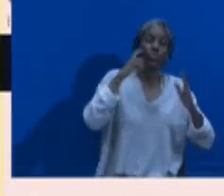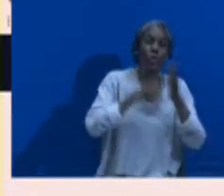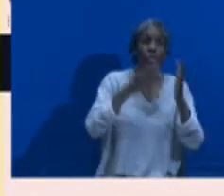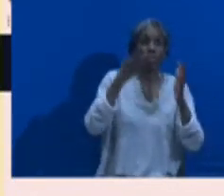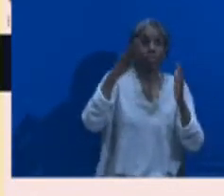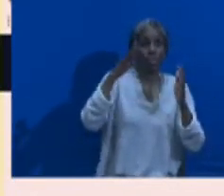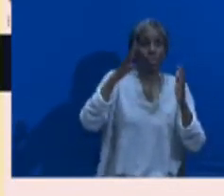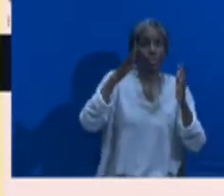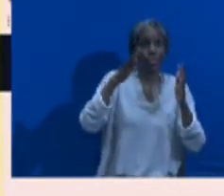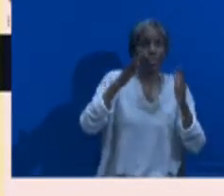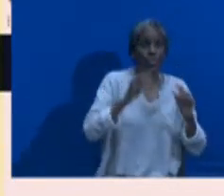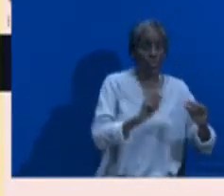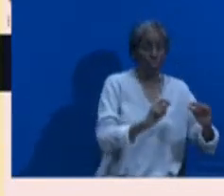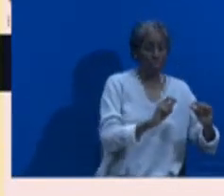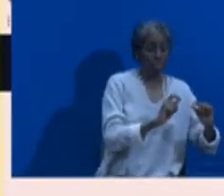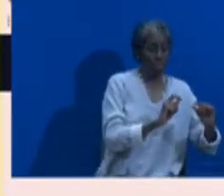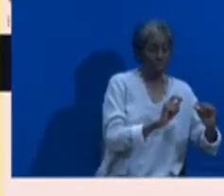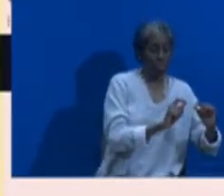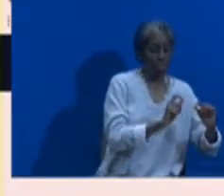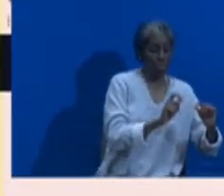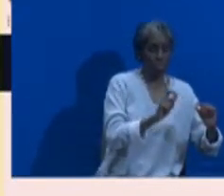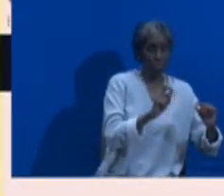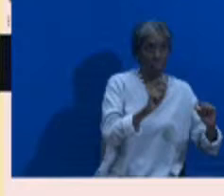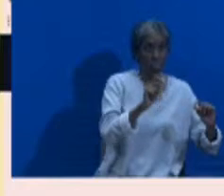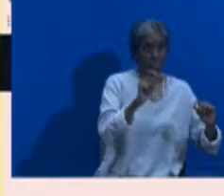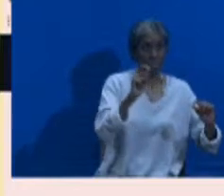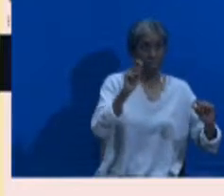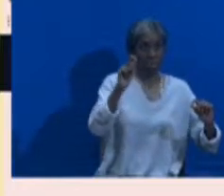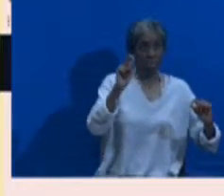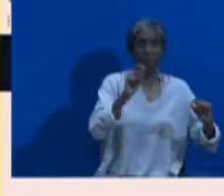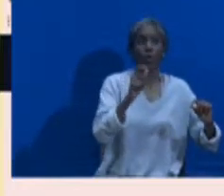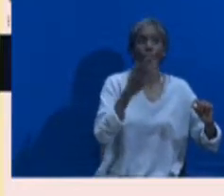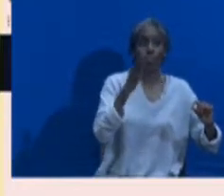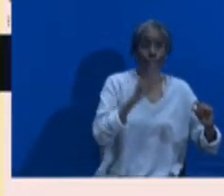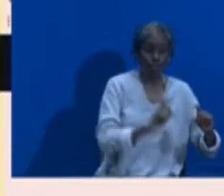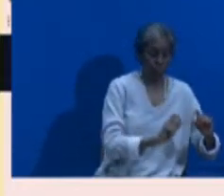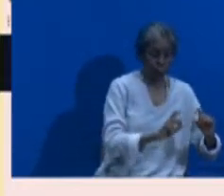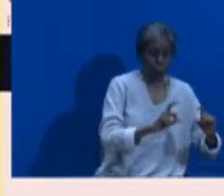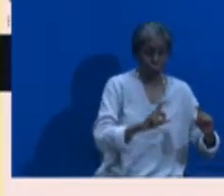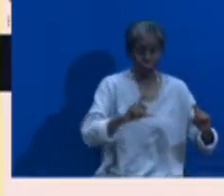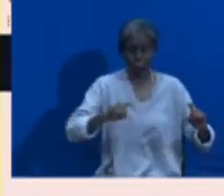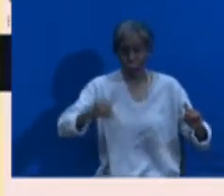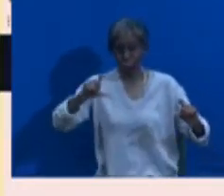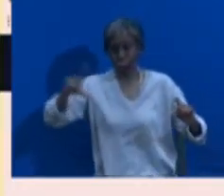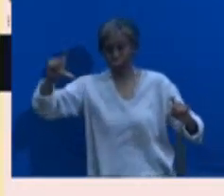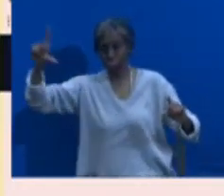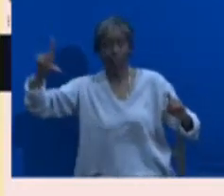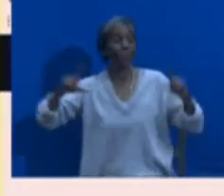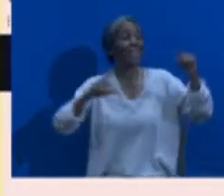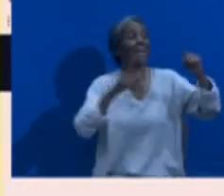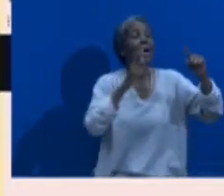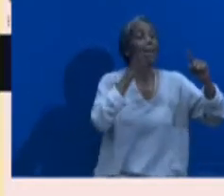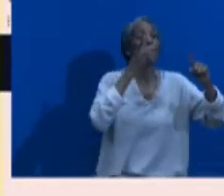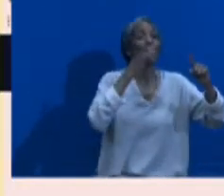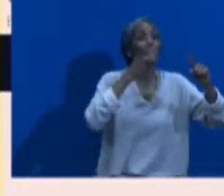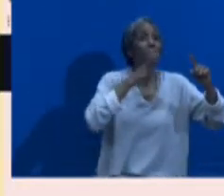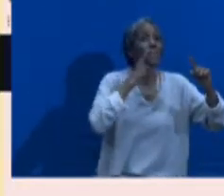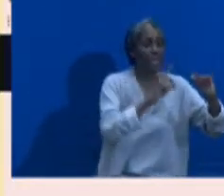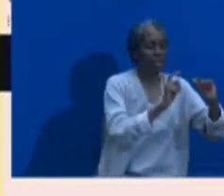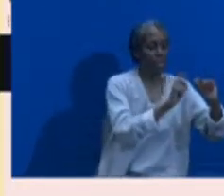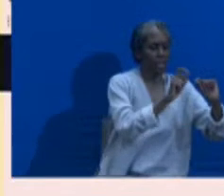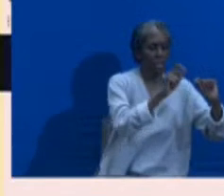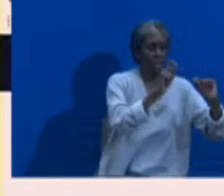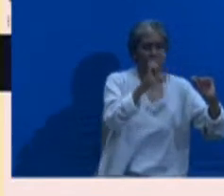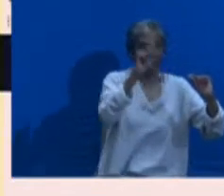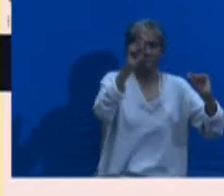number of cases that we've had. The pink dotted line that goes up shows you, those